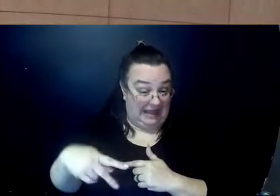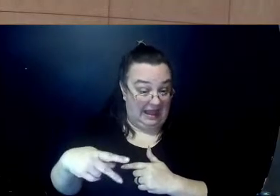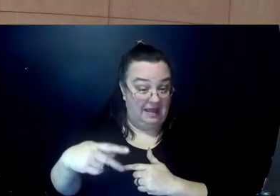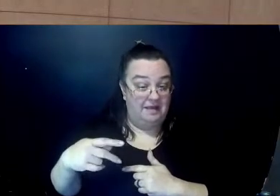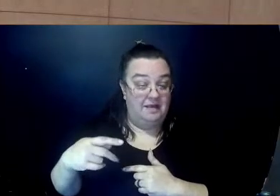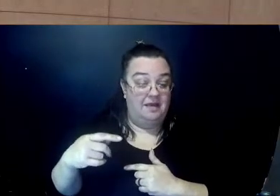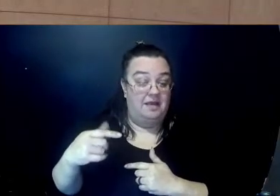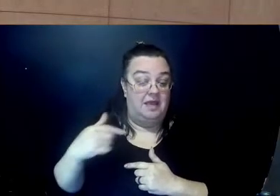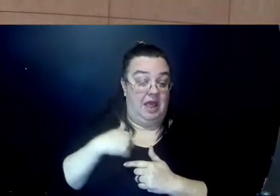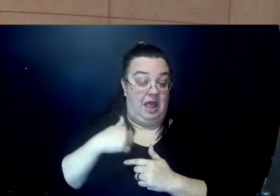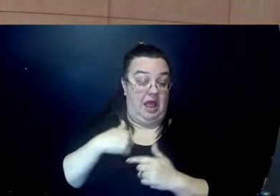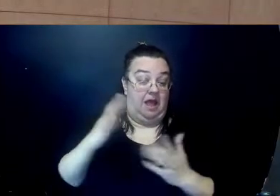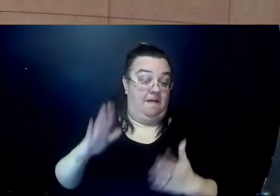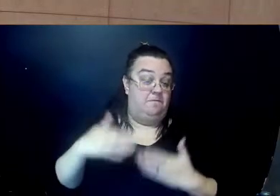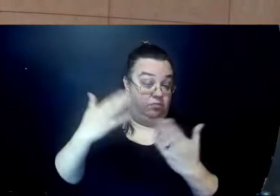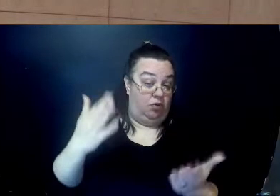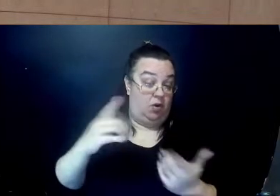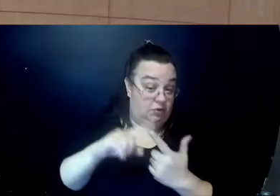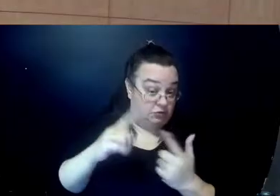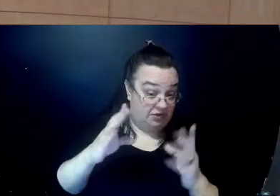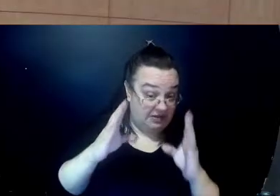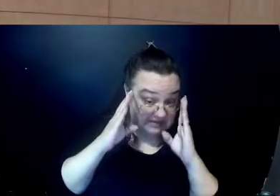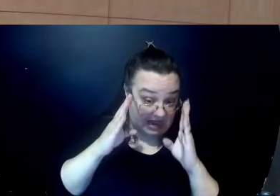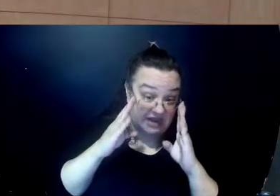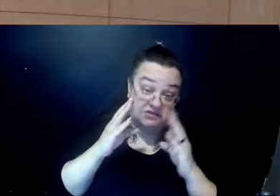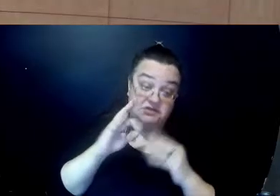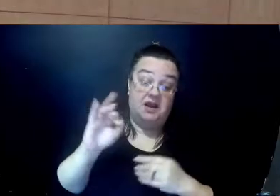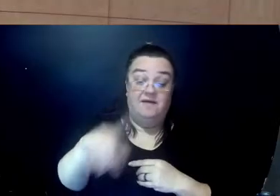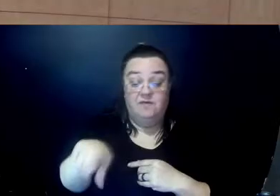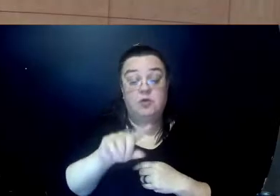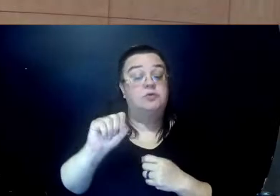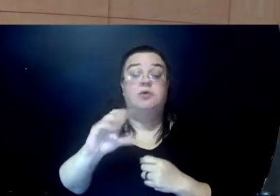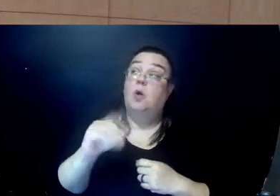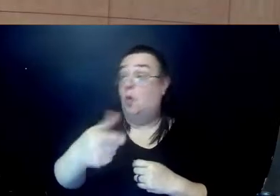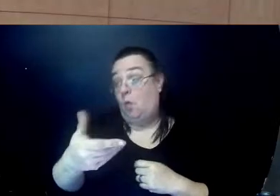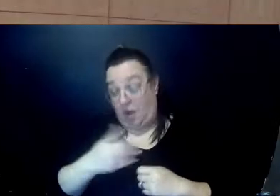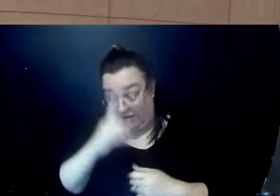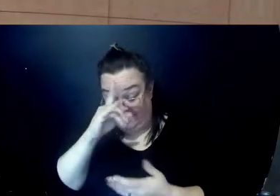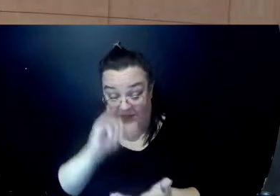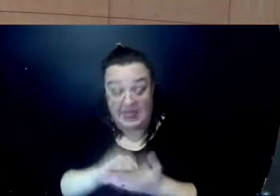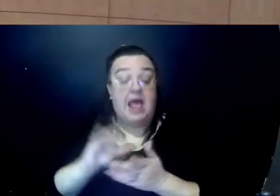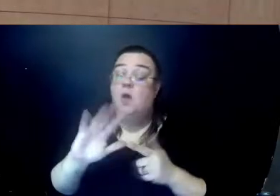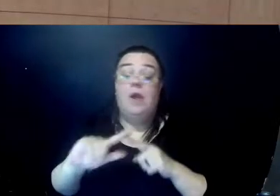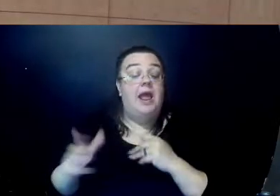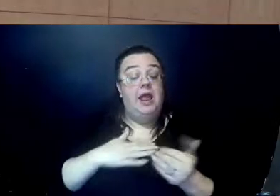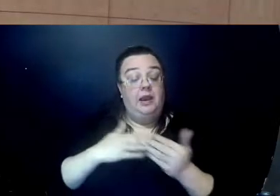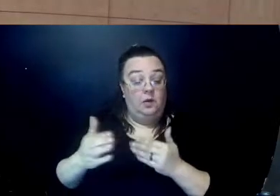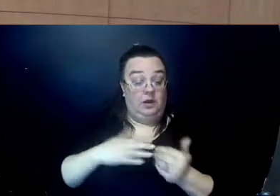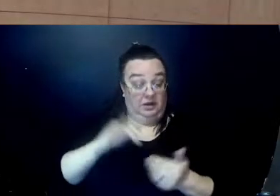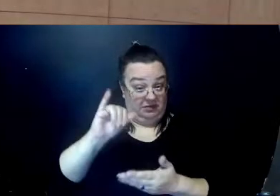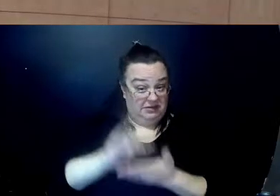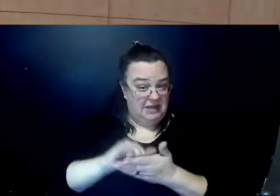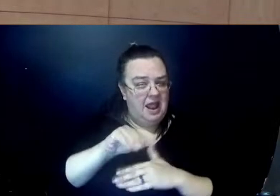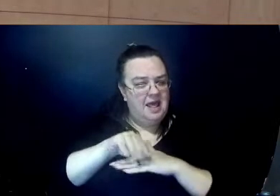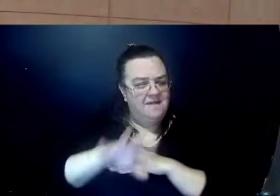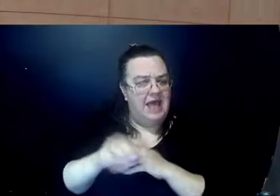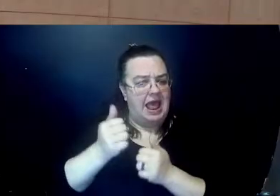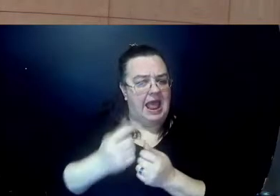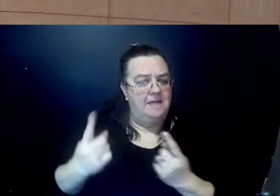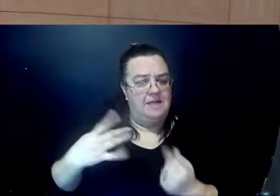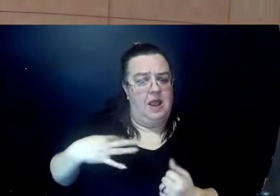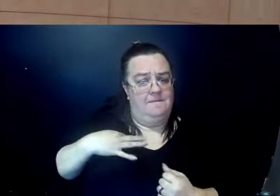to the attention, so you're welcome. Anyway, does it affect anyone applying as